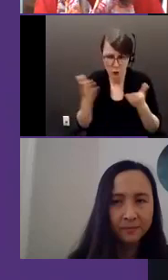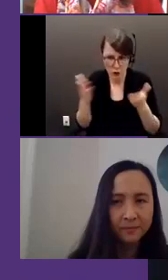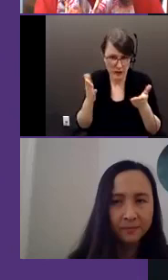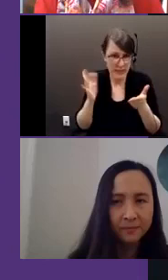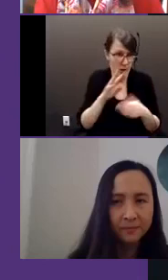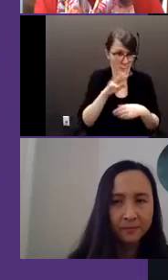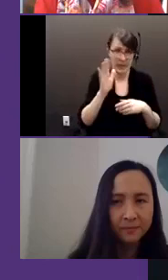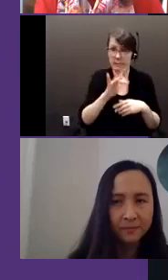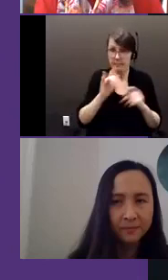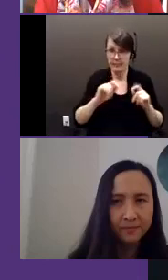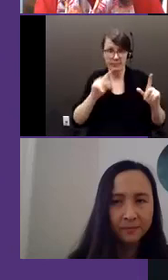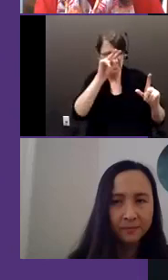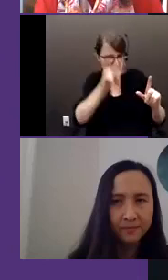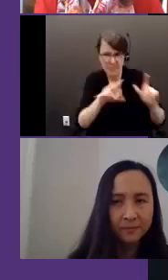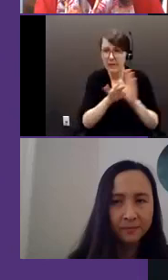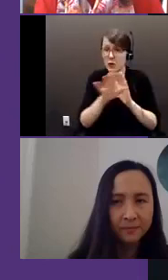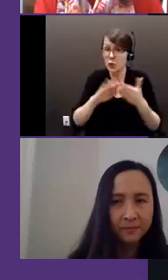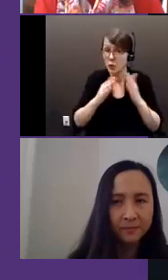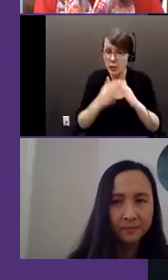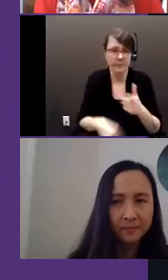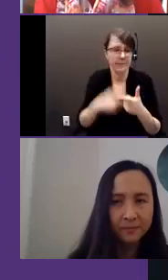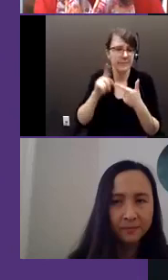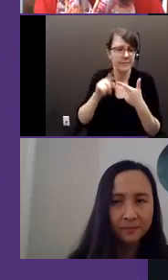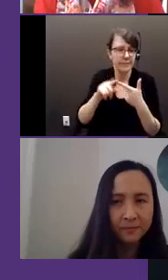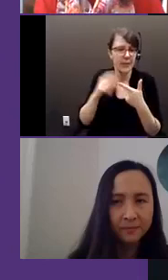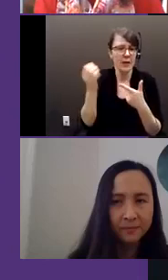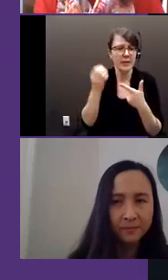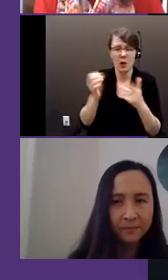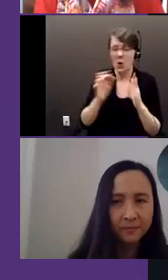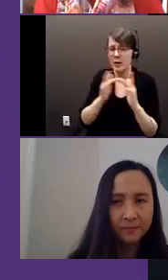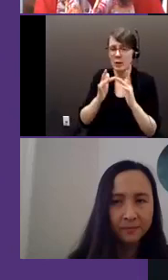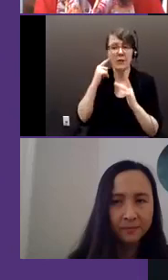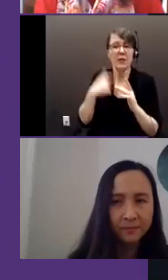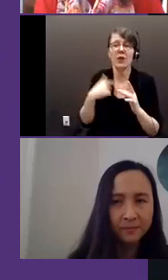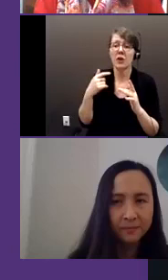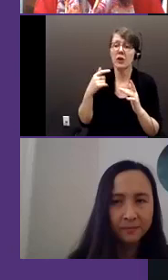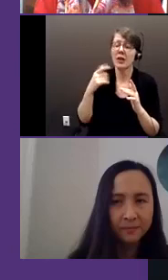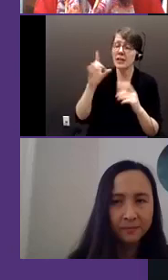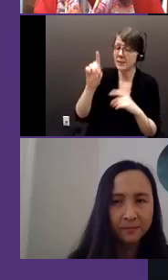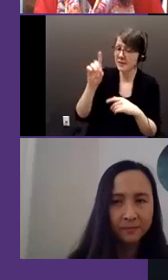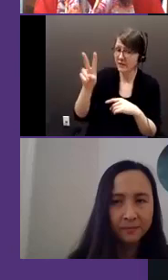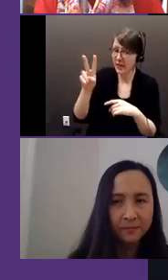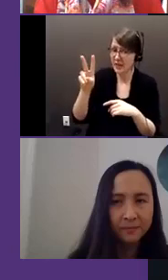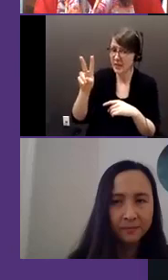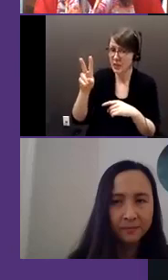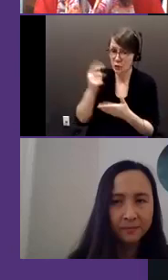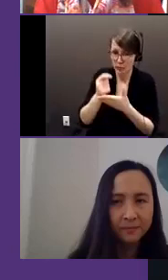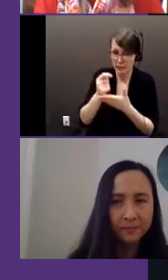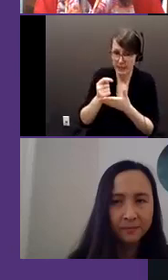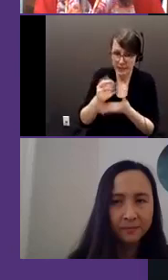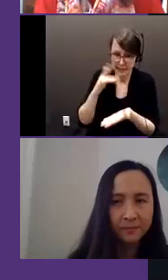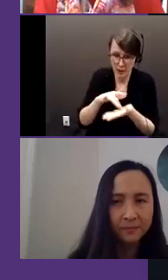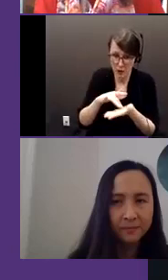Ontario Network for Sex Assault and Domestic Violence Treatment Centers. If you use this link, you can just type in